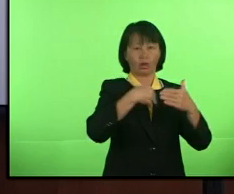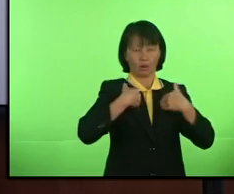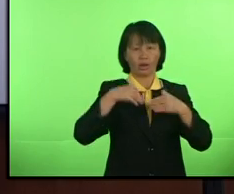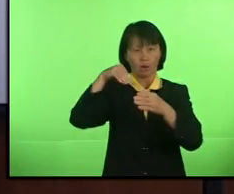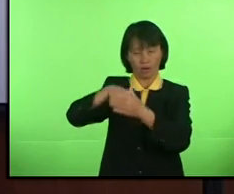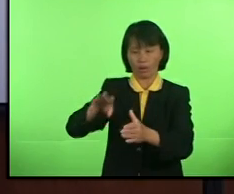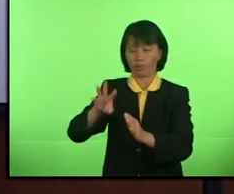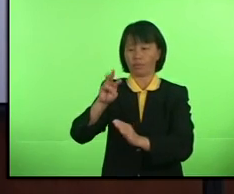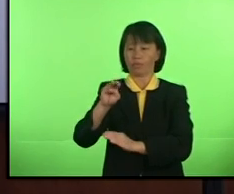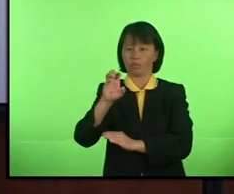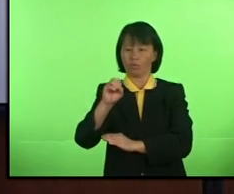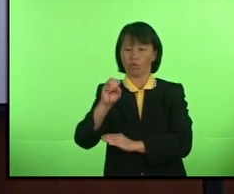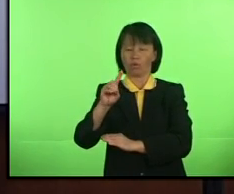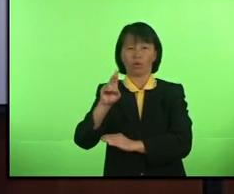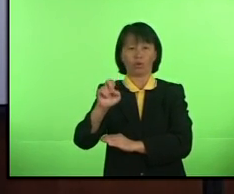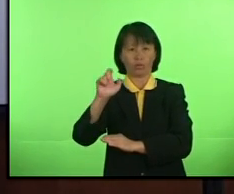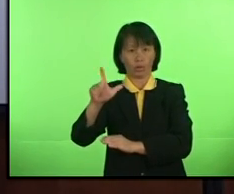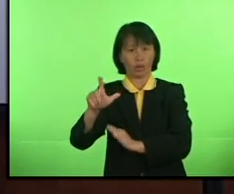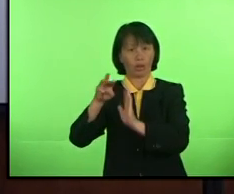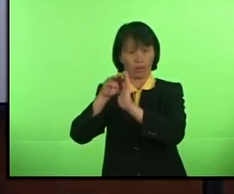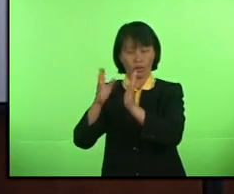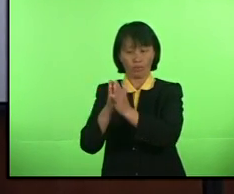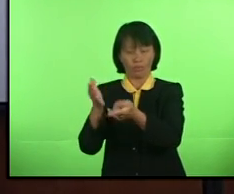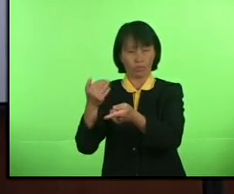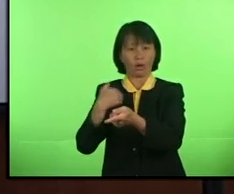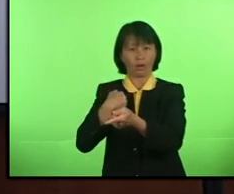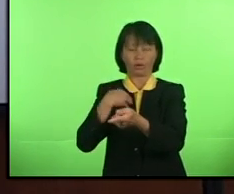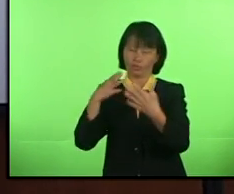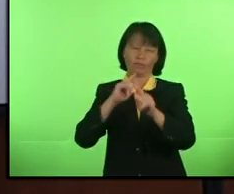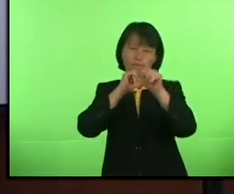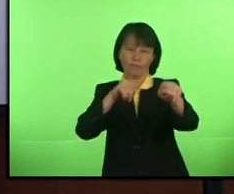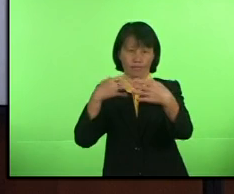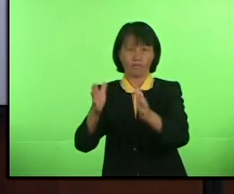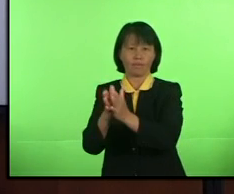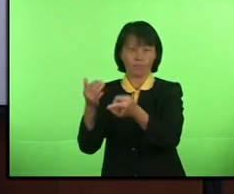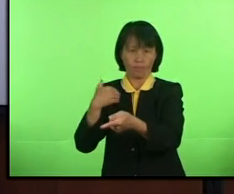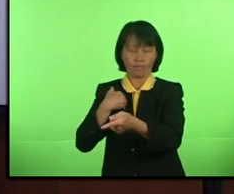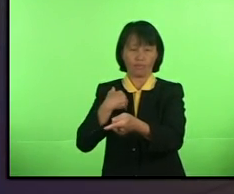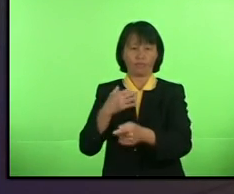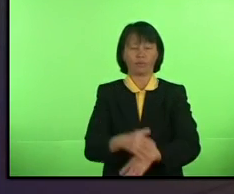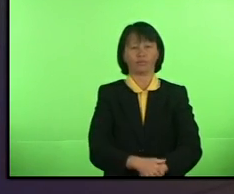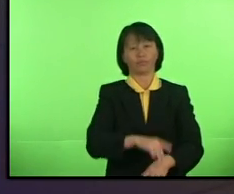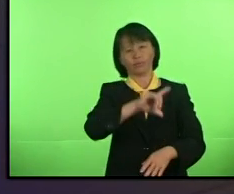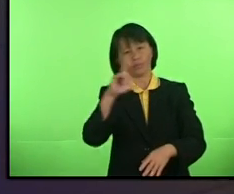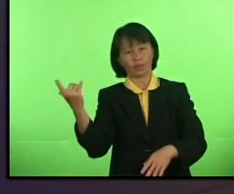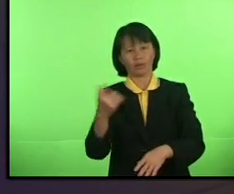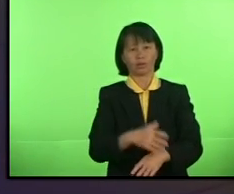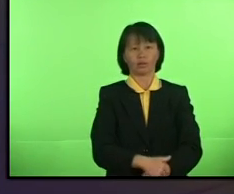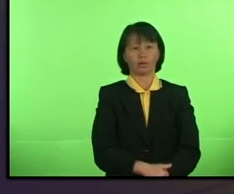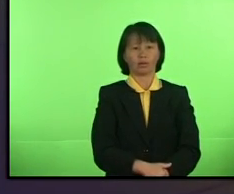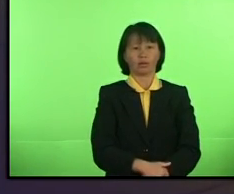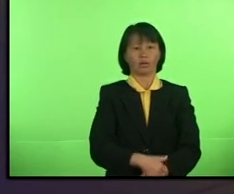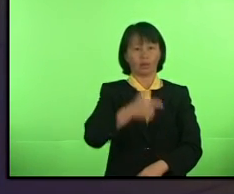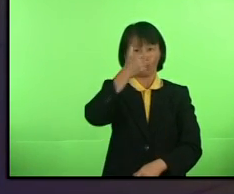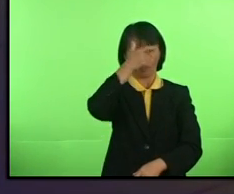well. So I have actually answered the questions in the module for you. Okay? So the next style is called the